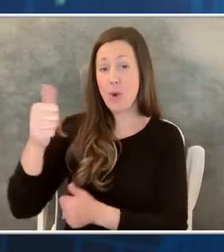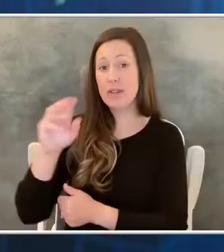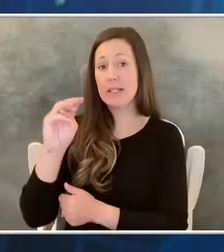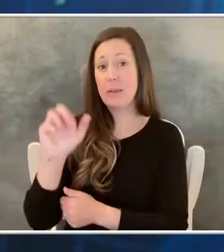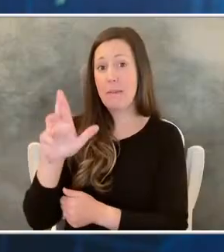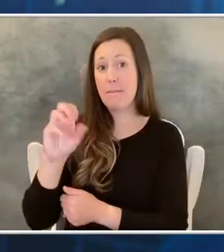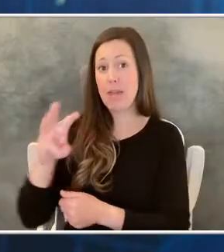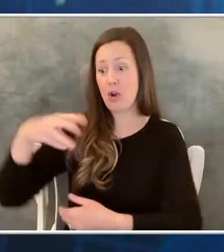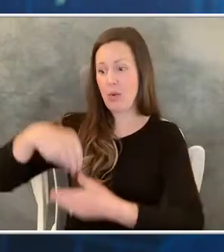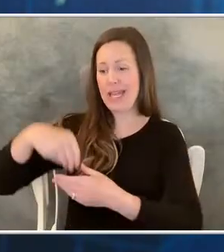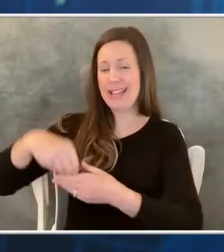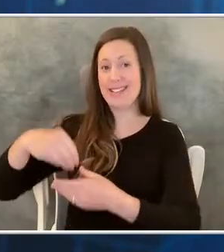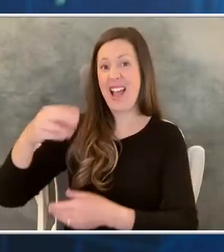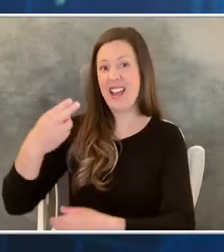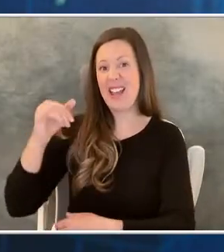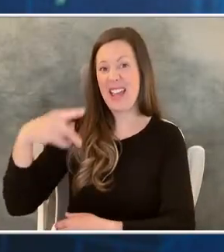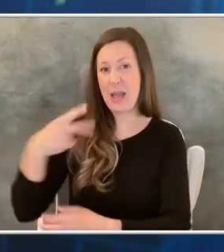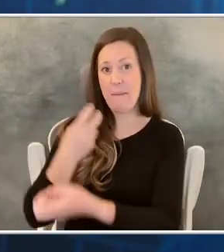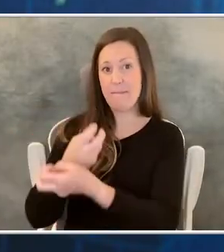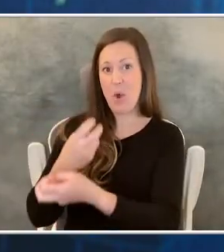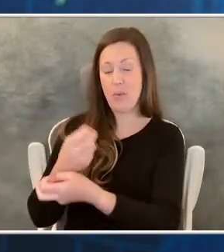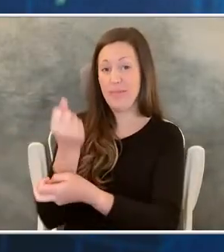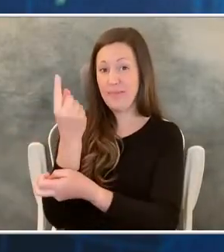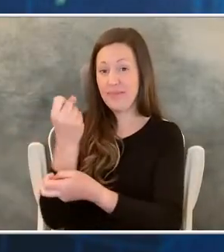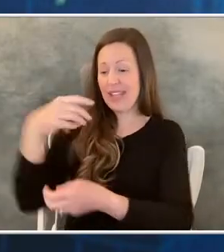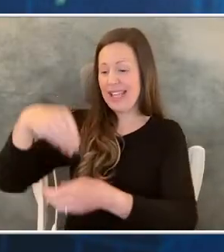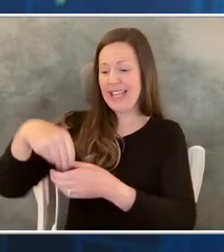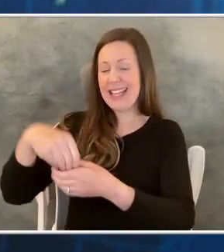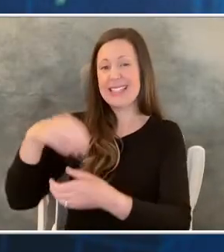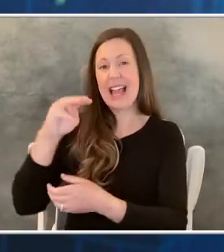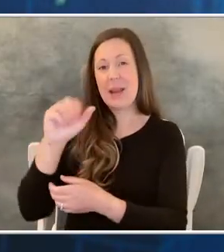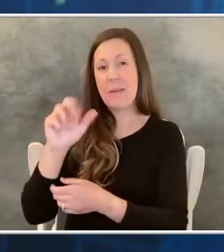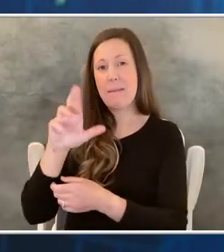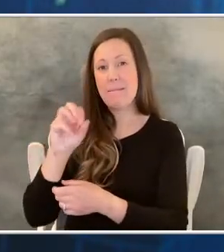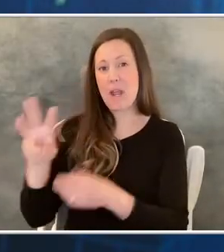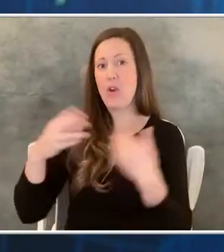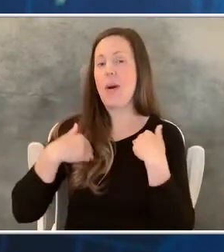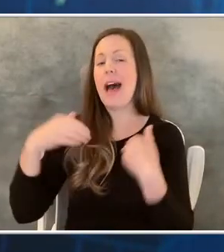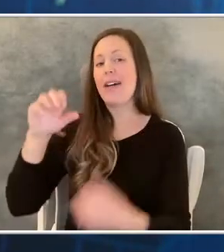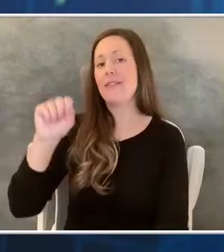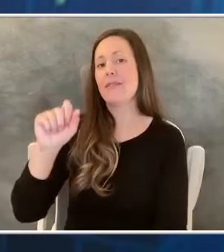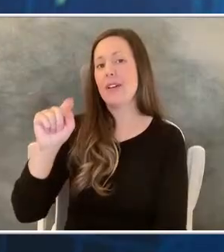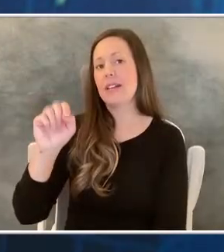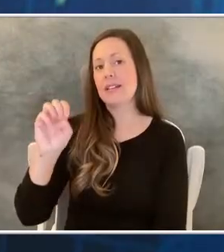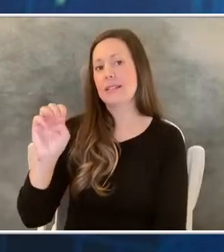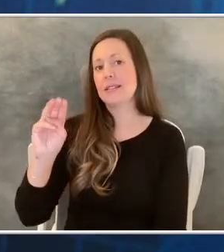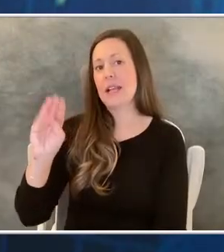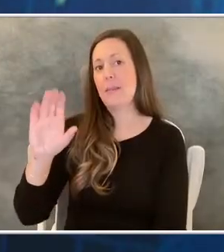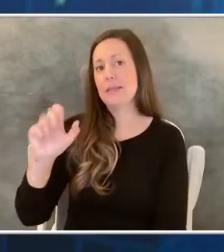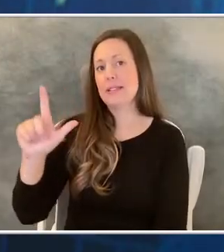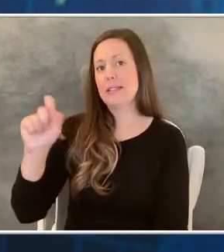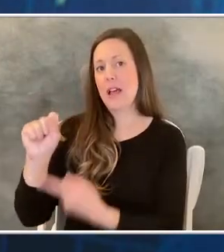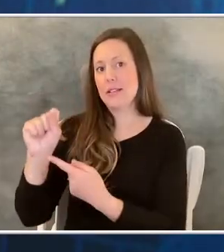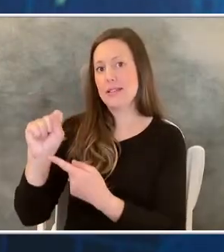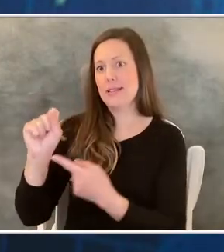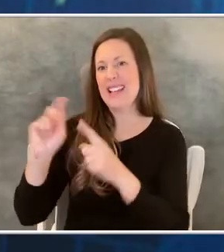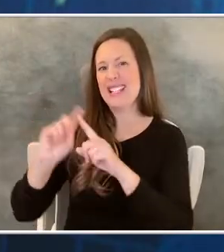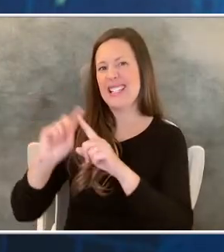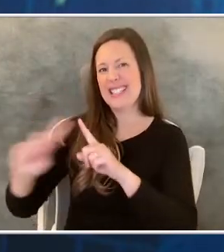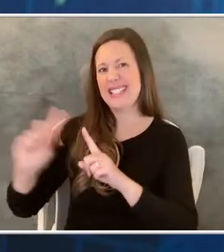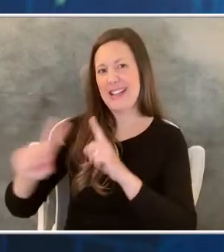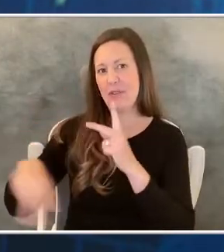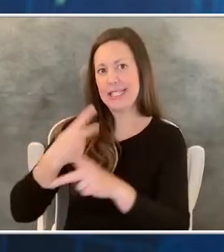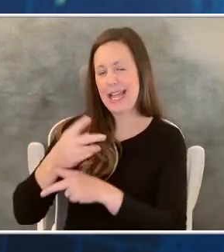the bone marrow, there are these early cells called stem cells, which give rise to all different types of cells. Now, sometimes